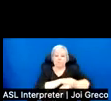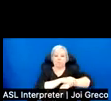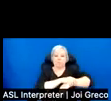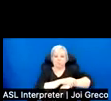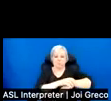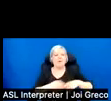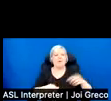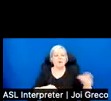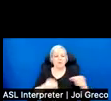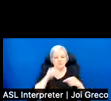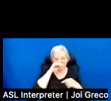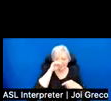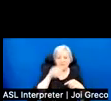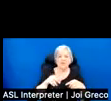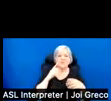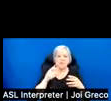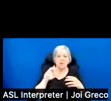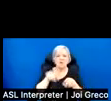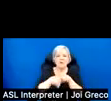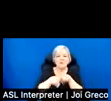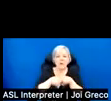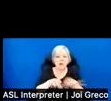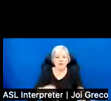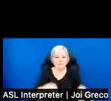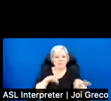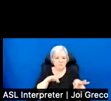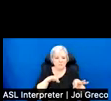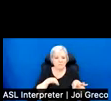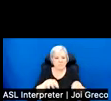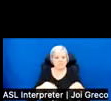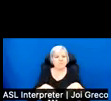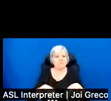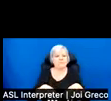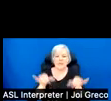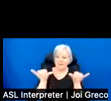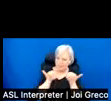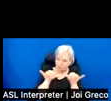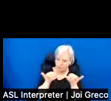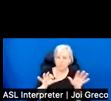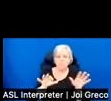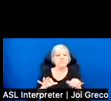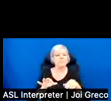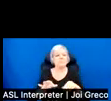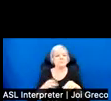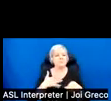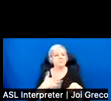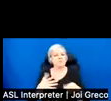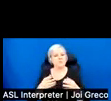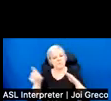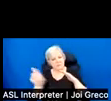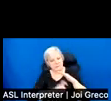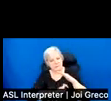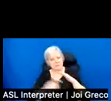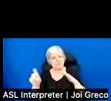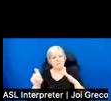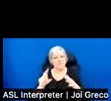residual limb. So you've got a sock that's placed on the residual limb socket. It's measured and usually through scanning to actually get